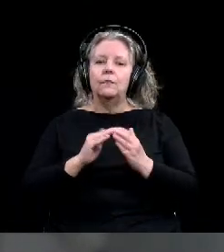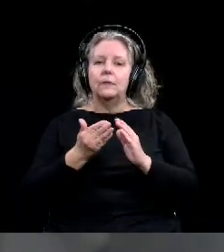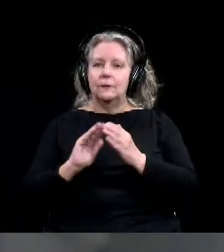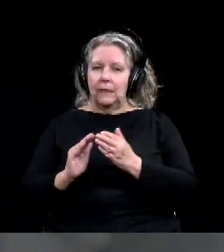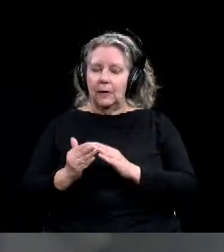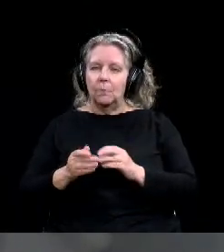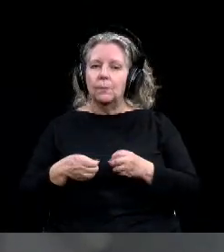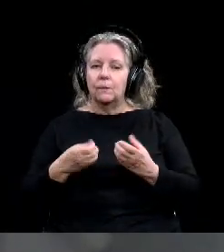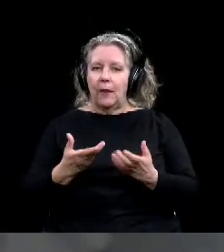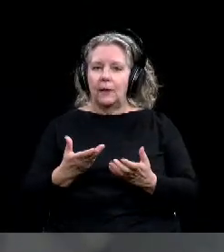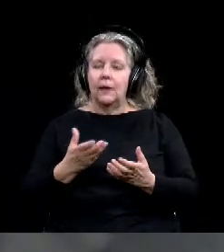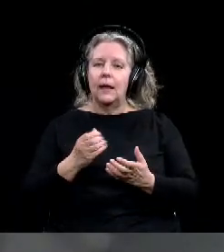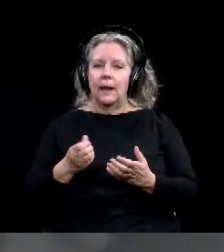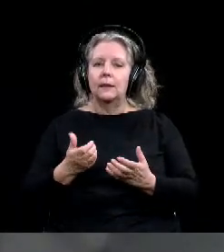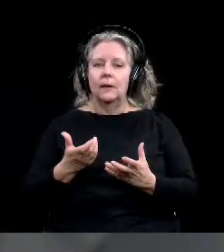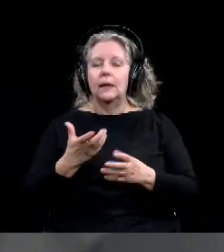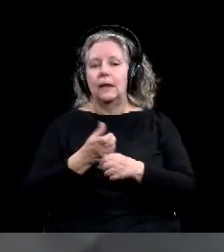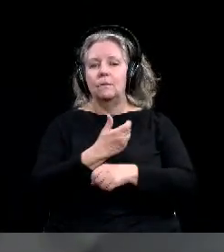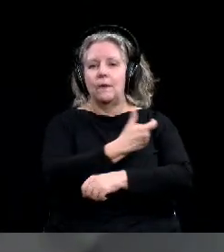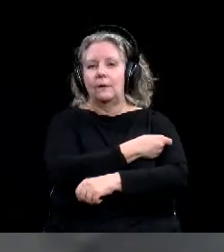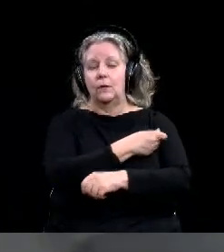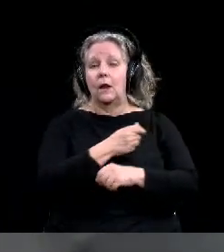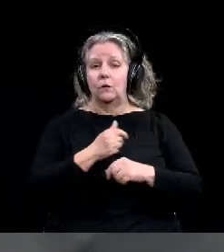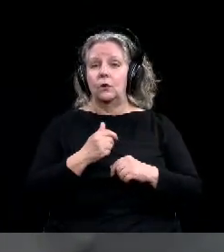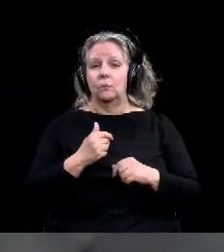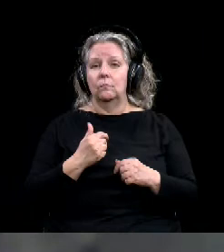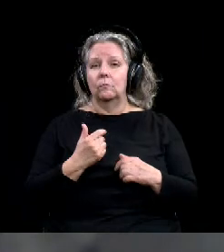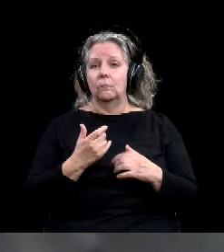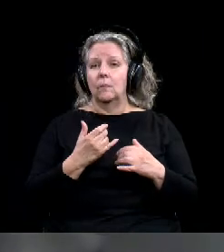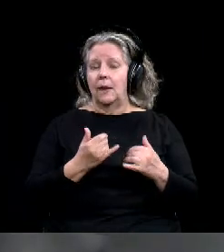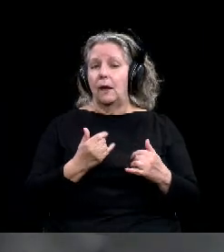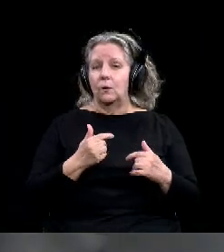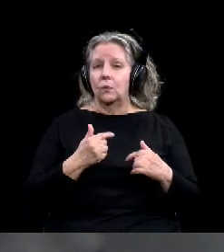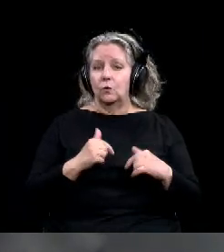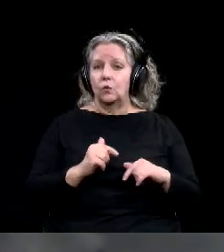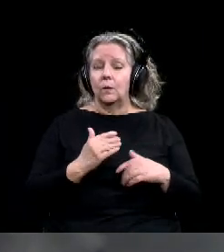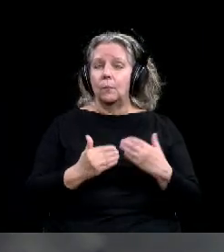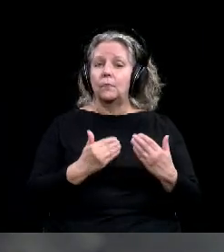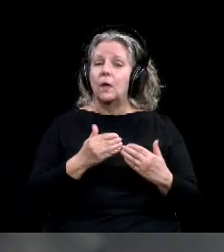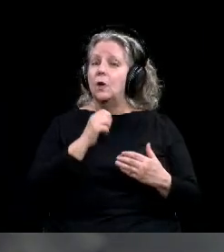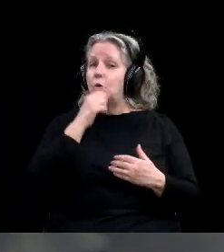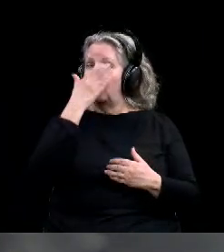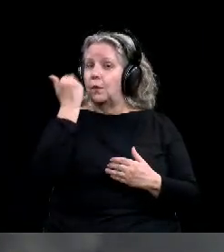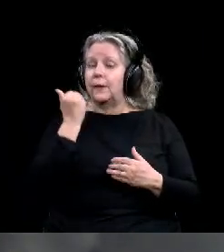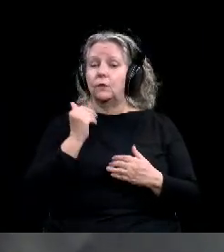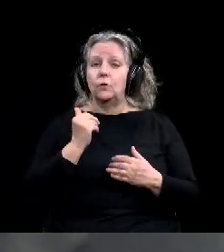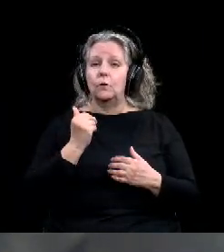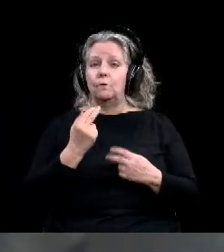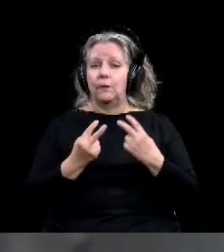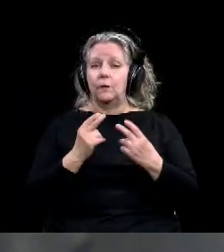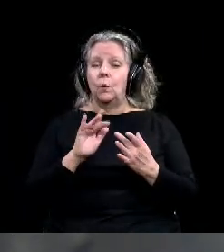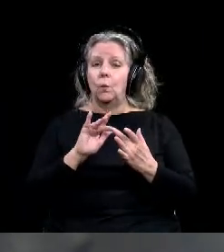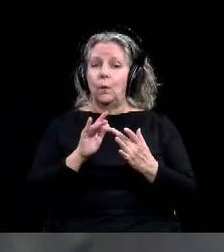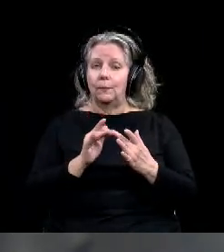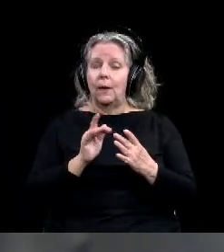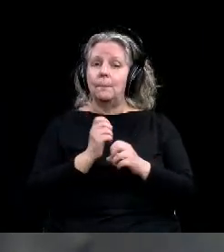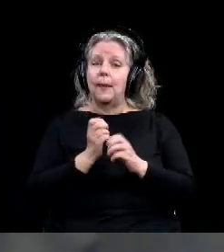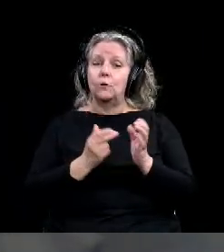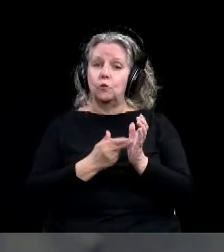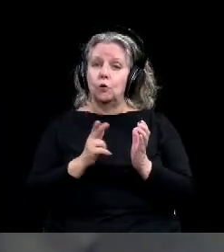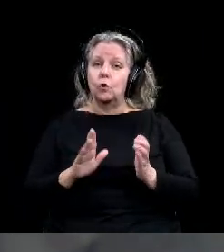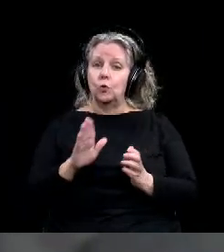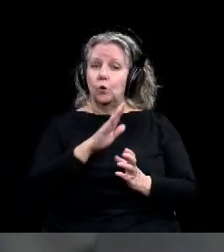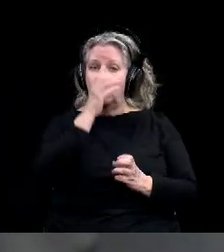not forget to visit our website and make sure your information is up to date so they can get in touch with you when the vaccines are available. No